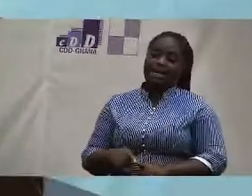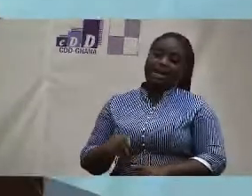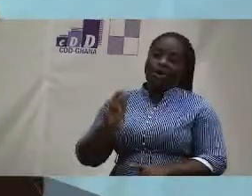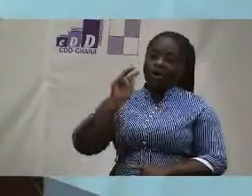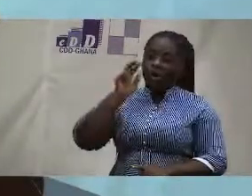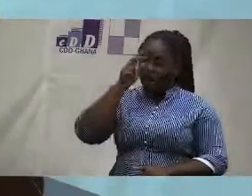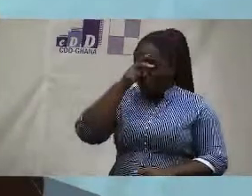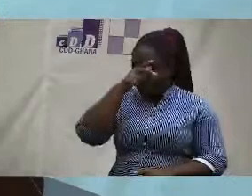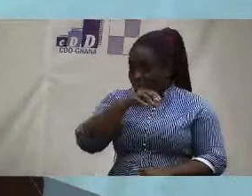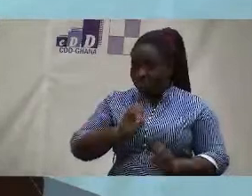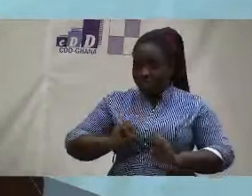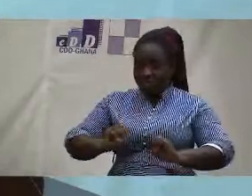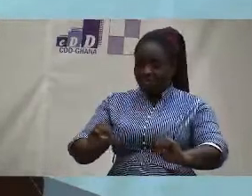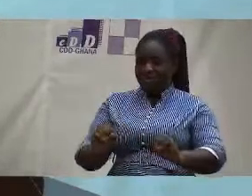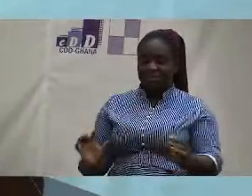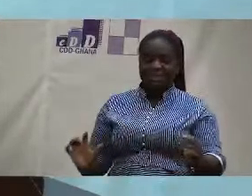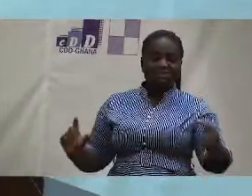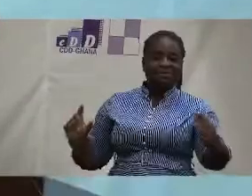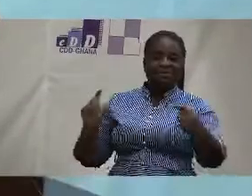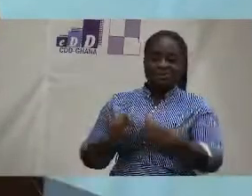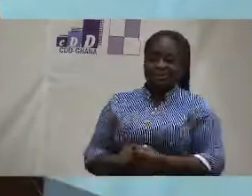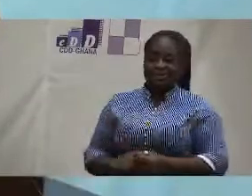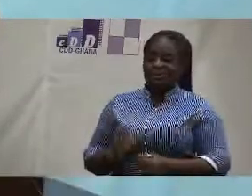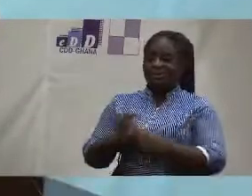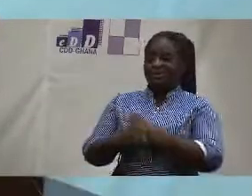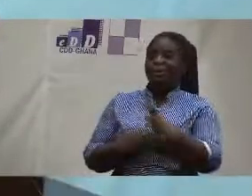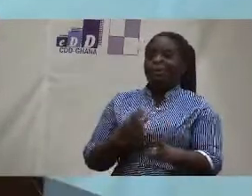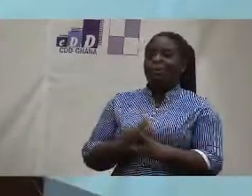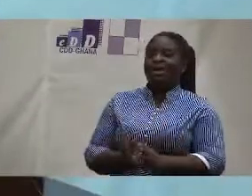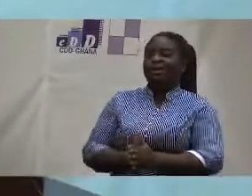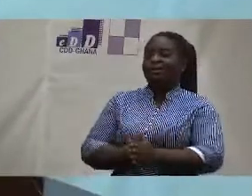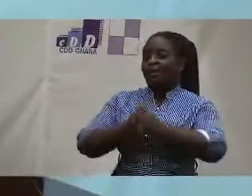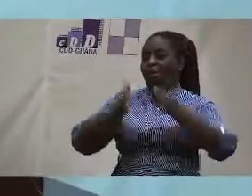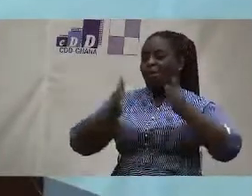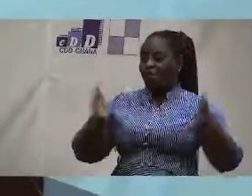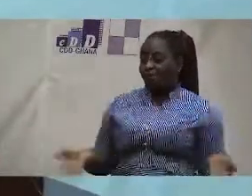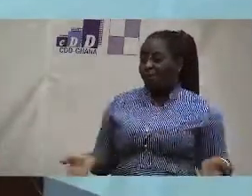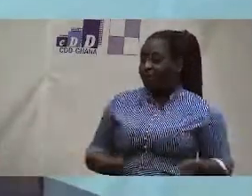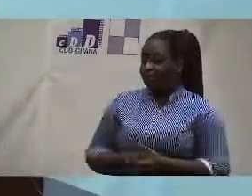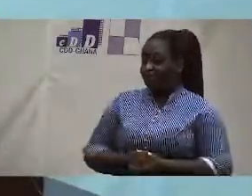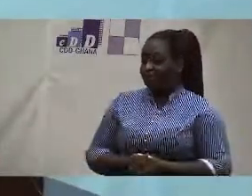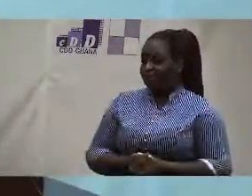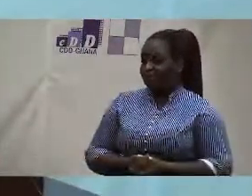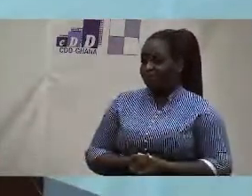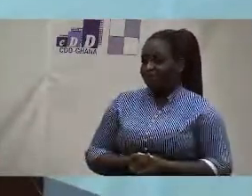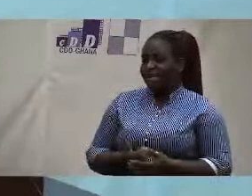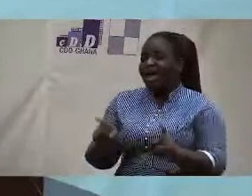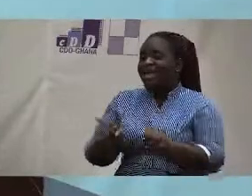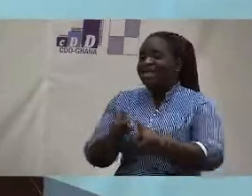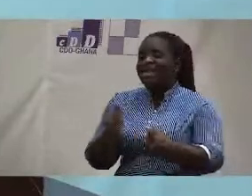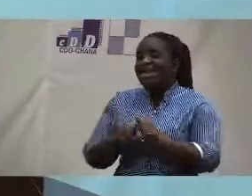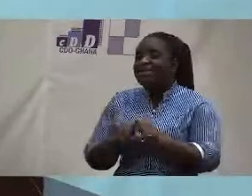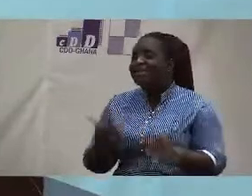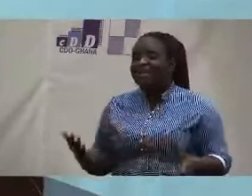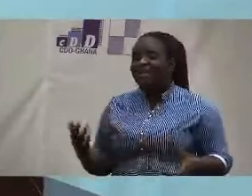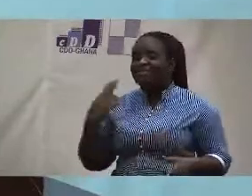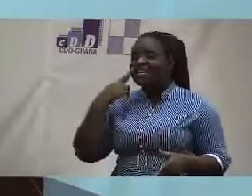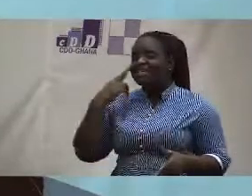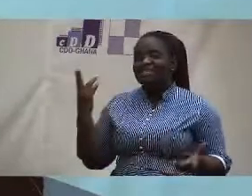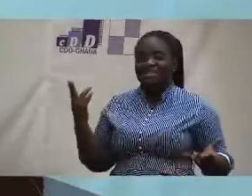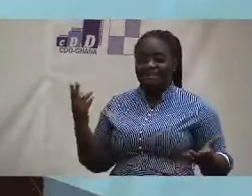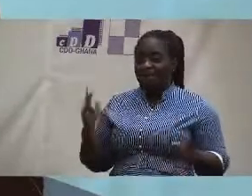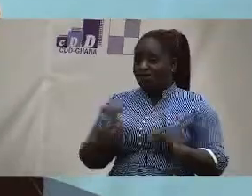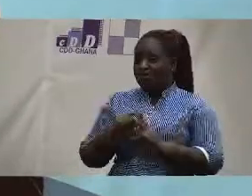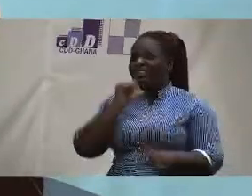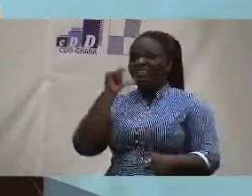efforts, with even collaboration worldwide, when you are talking in terms of the Panama Papers and everything that we are seeing. So